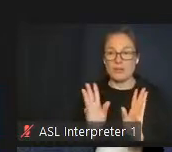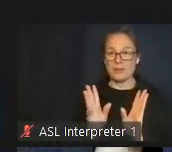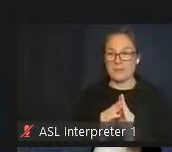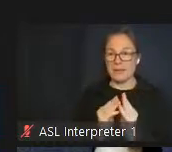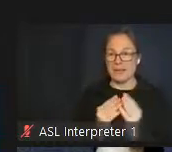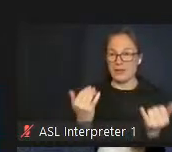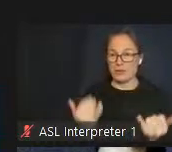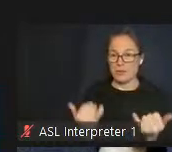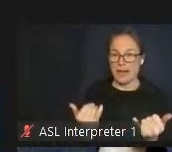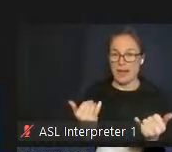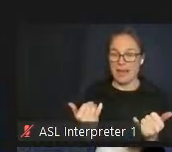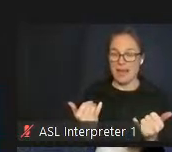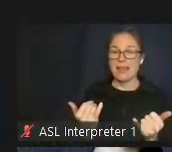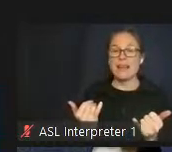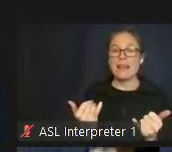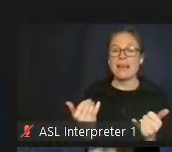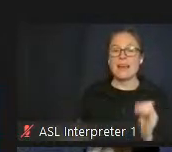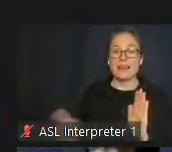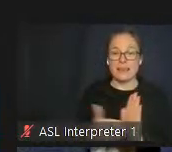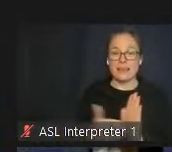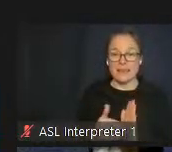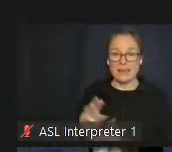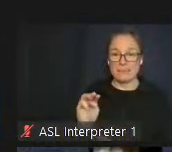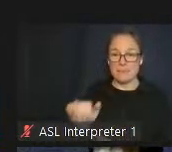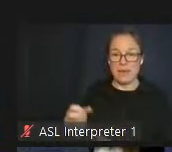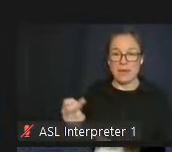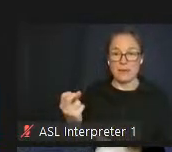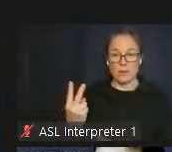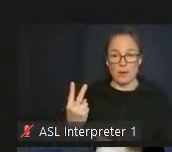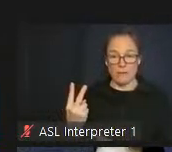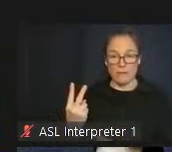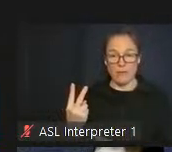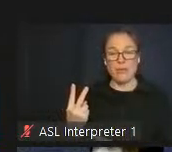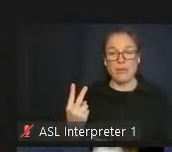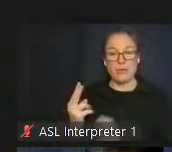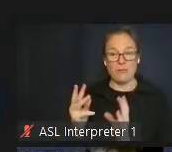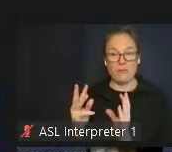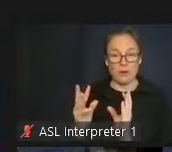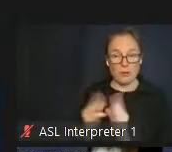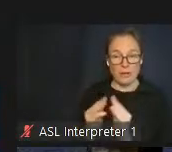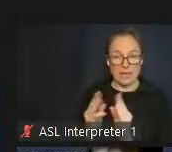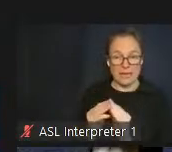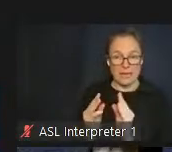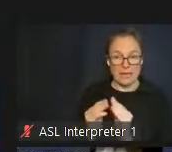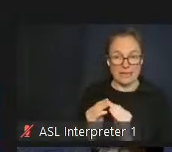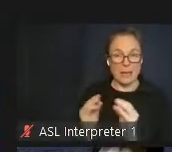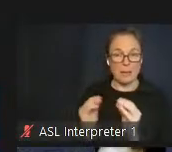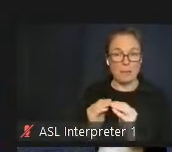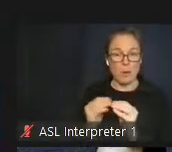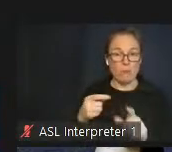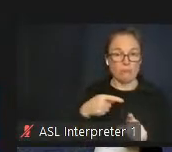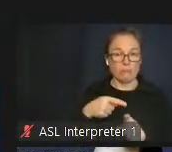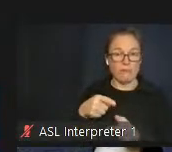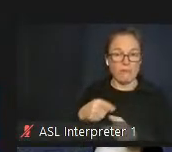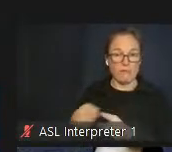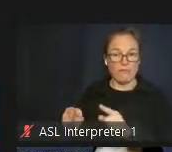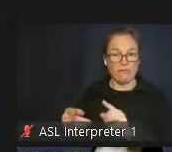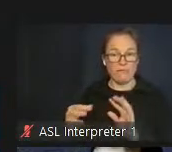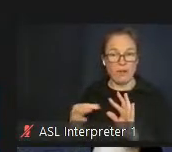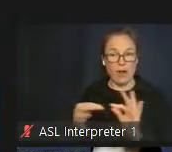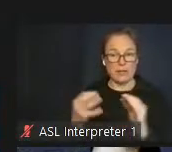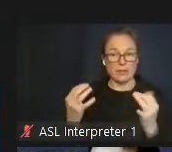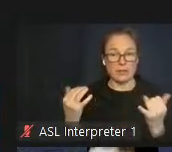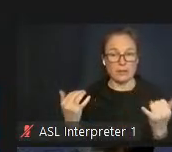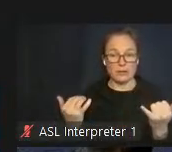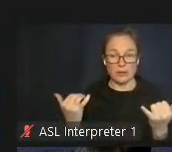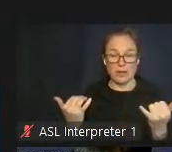will reconvene on May 12th for some additional presentations on the other functional areas that were not presented tonight. And I